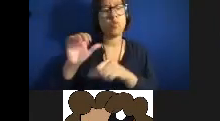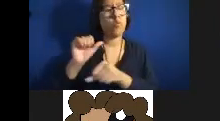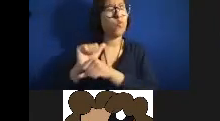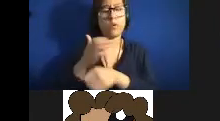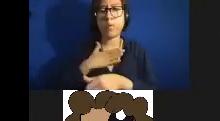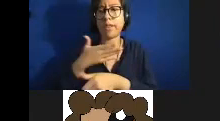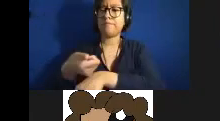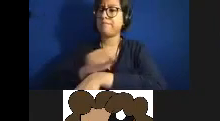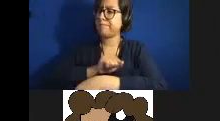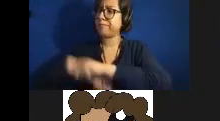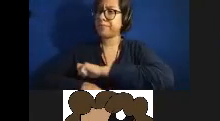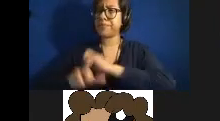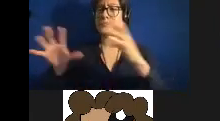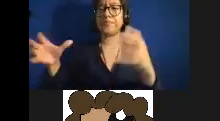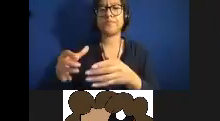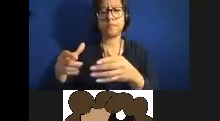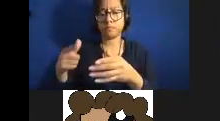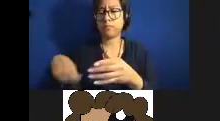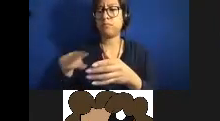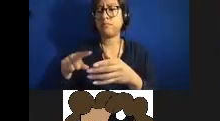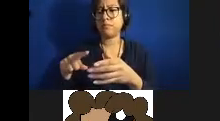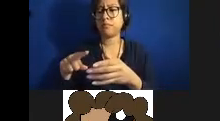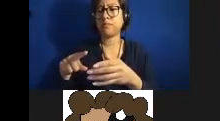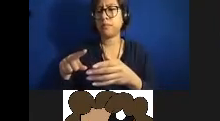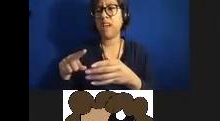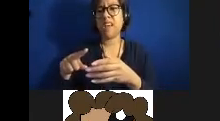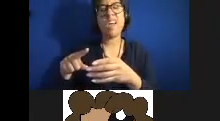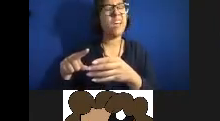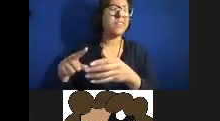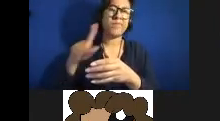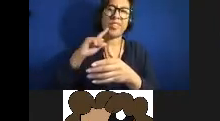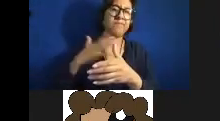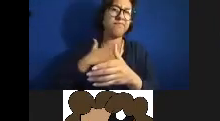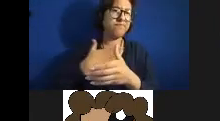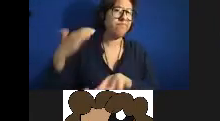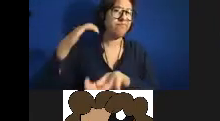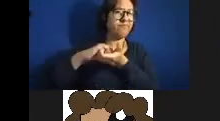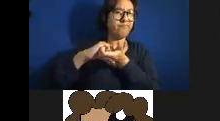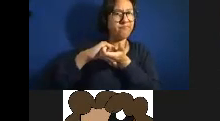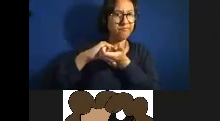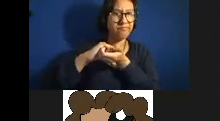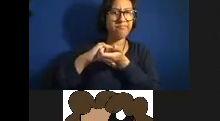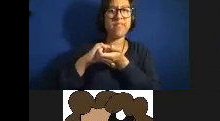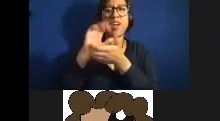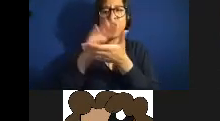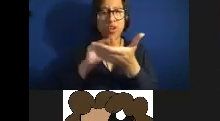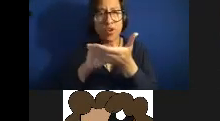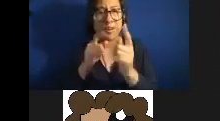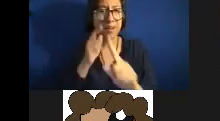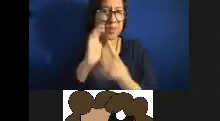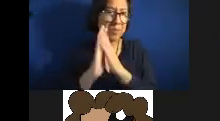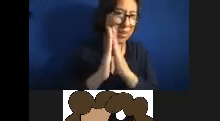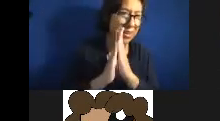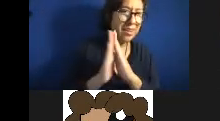ways that allow for them to be a deep partner and to learn from the community organizations in